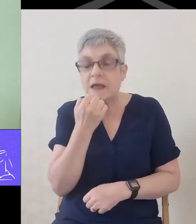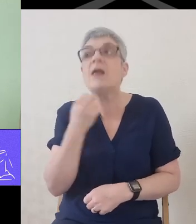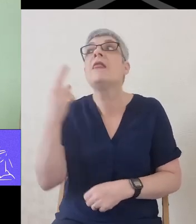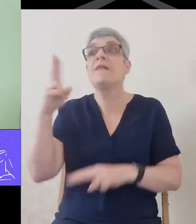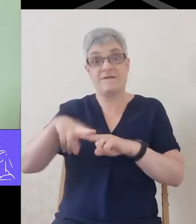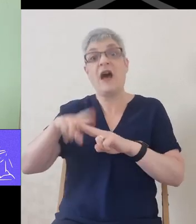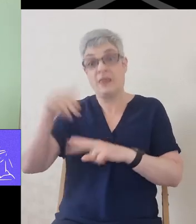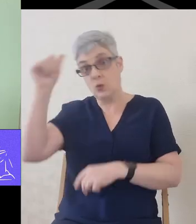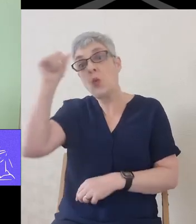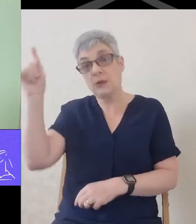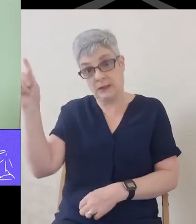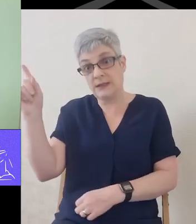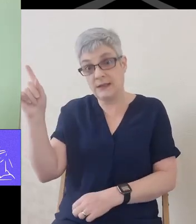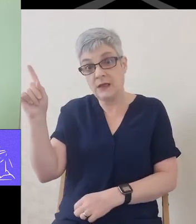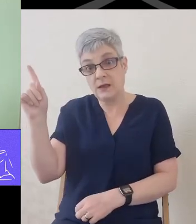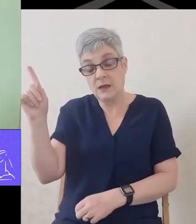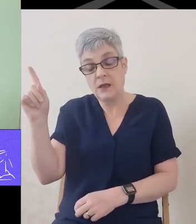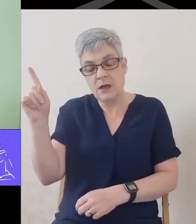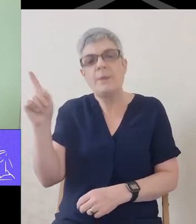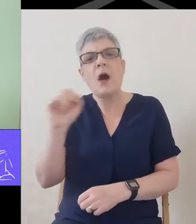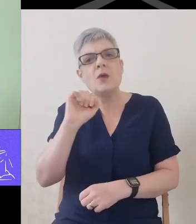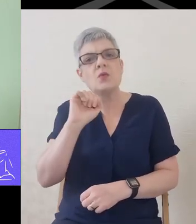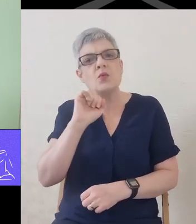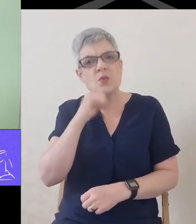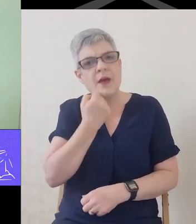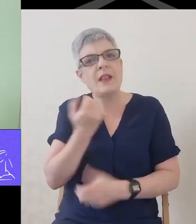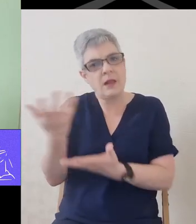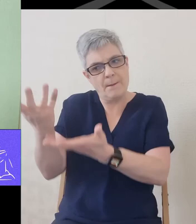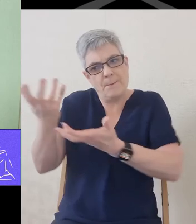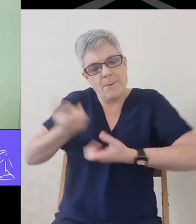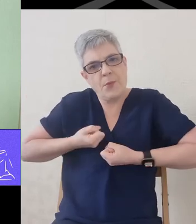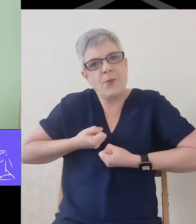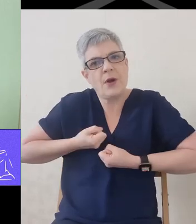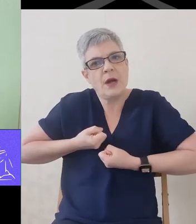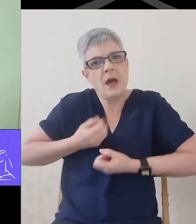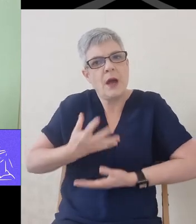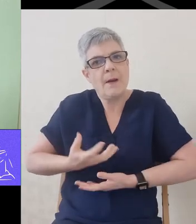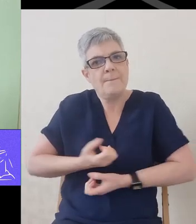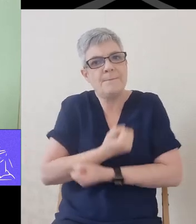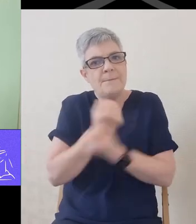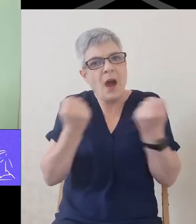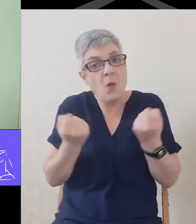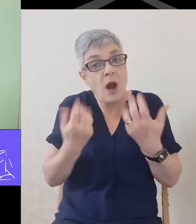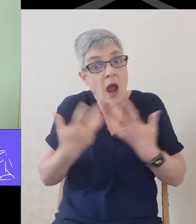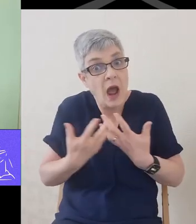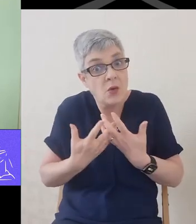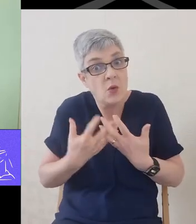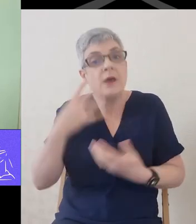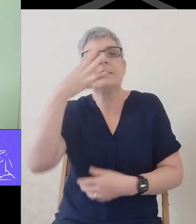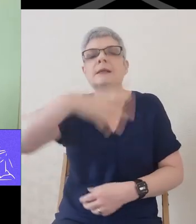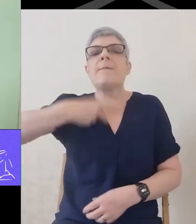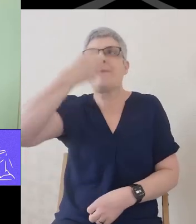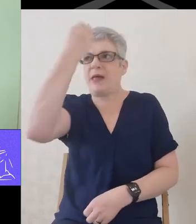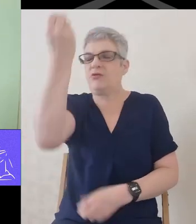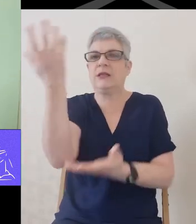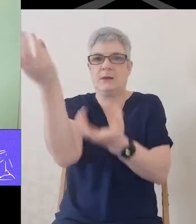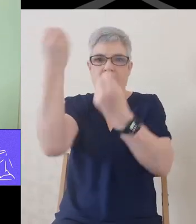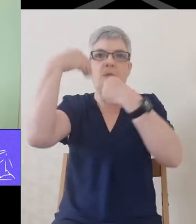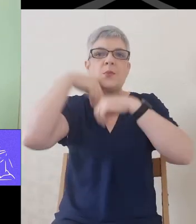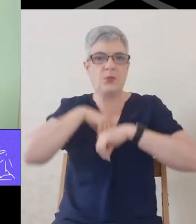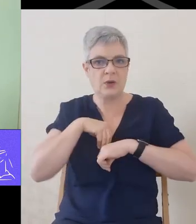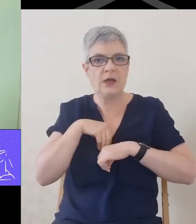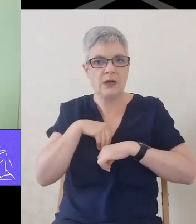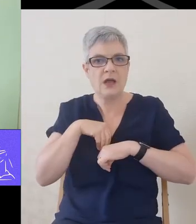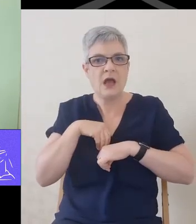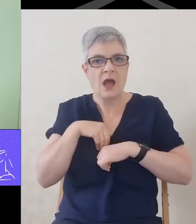his own authority, but you will receive power when the Holy Spirit comes on you, and you will be